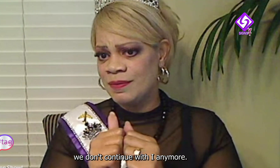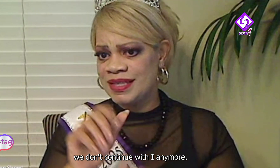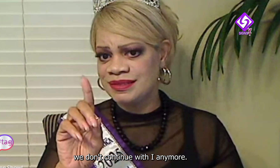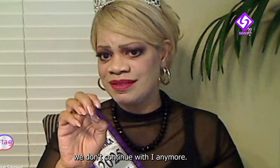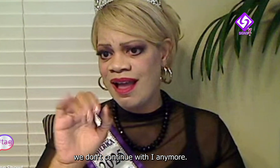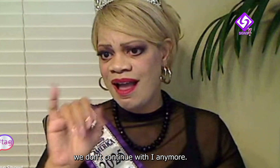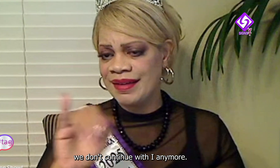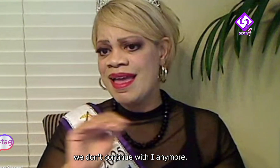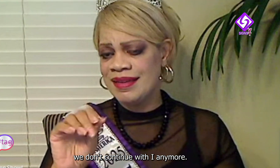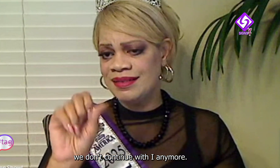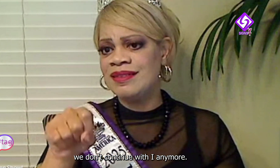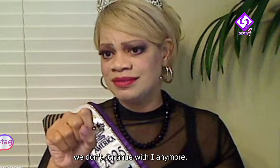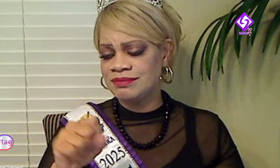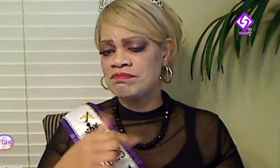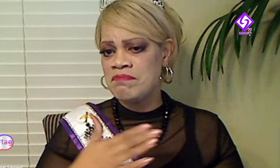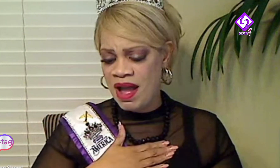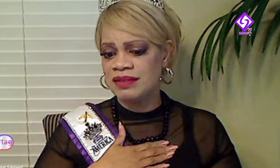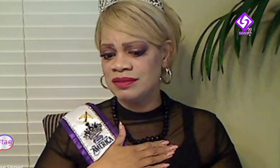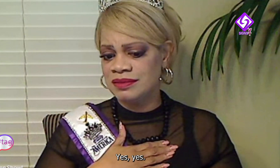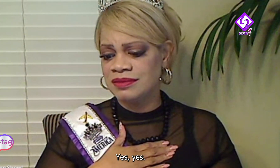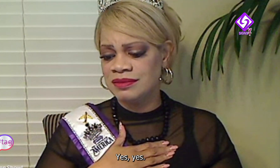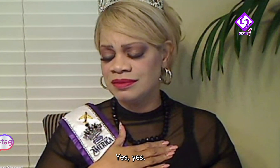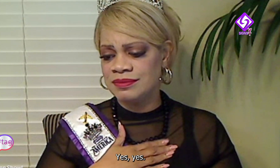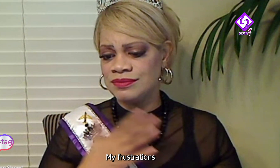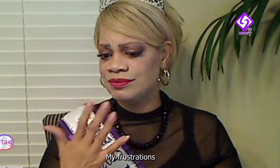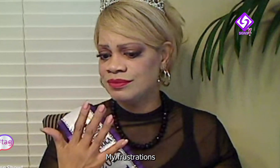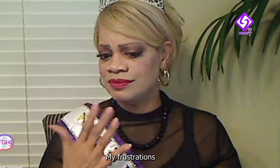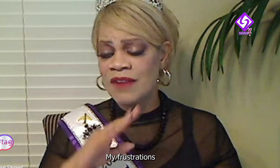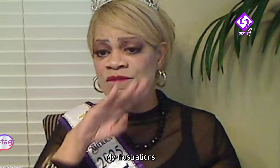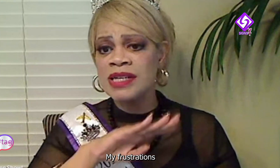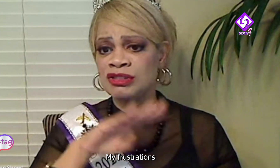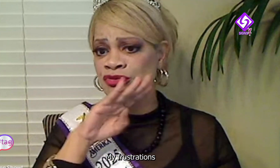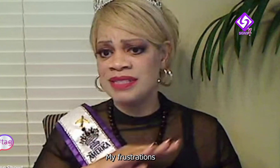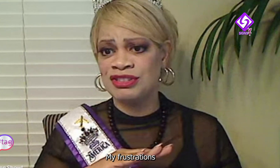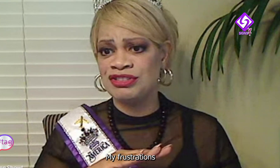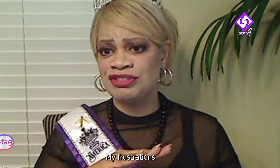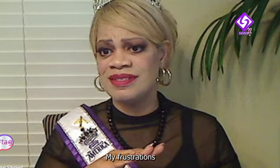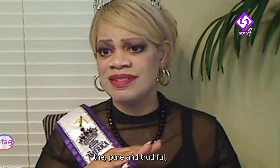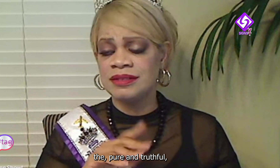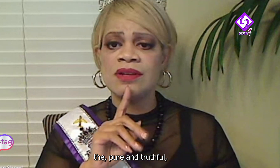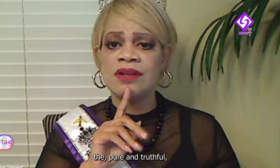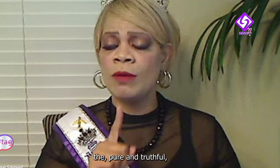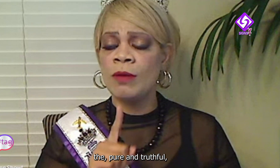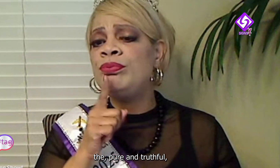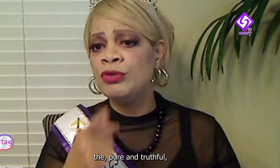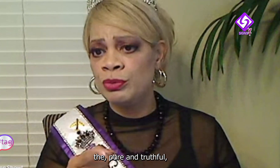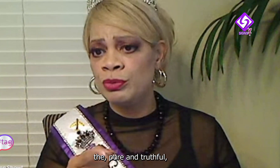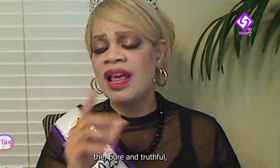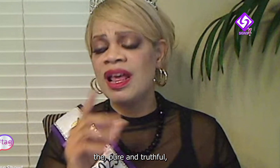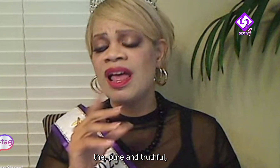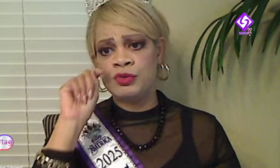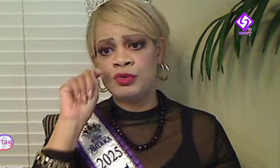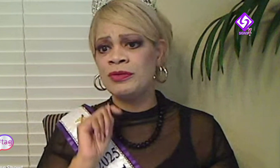we don't continue with DEI anymore. Yes, yes, my frustrations, they're pure